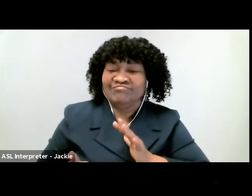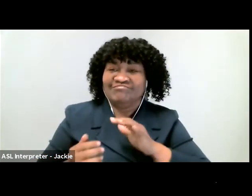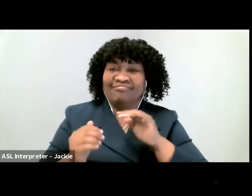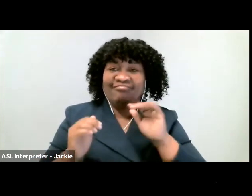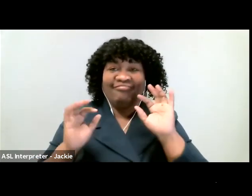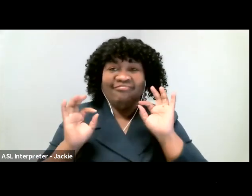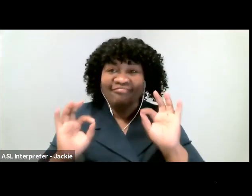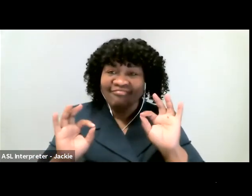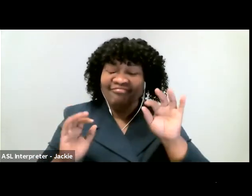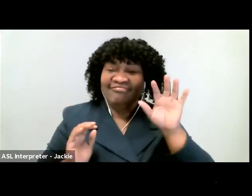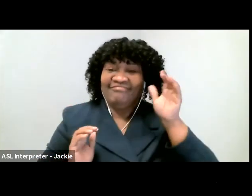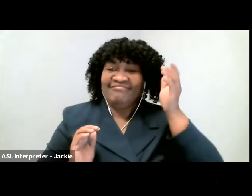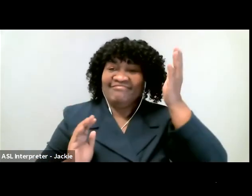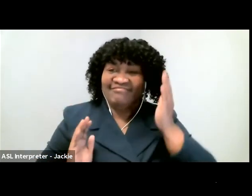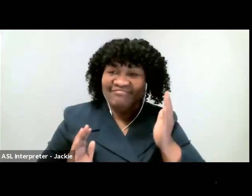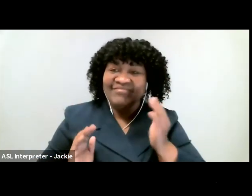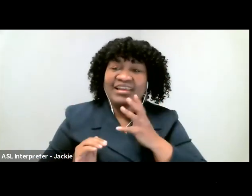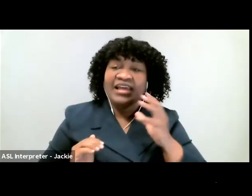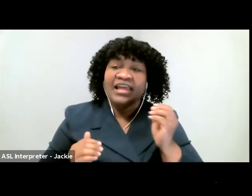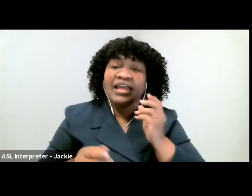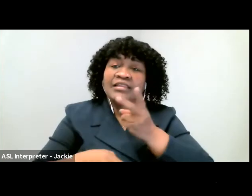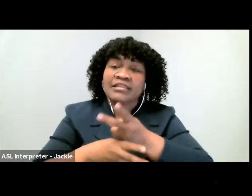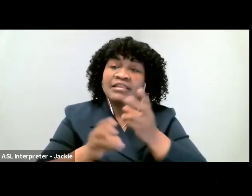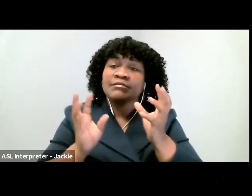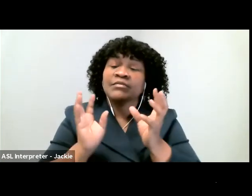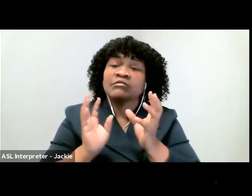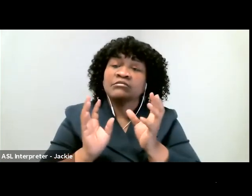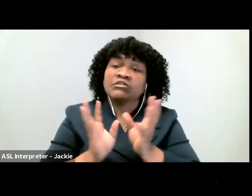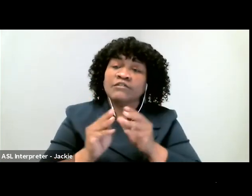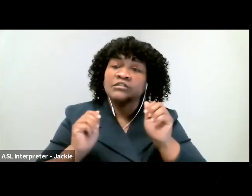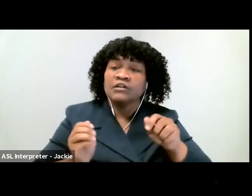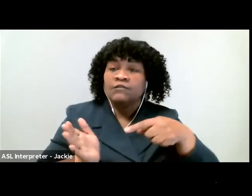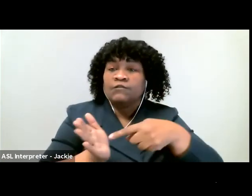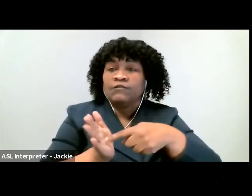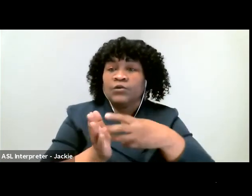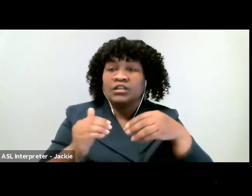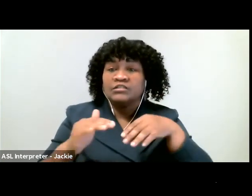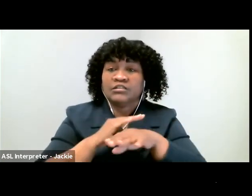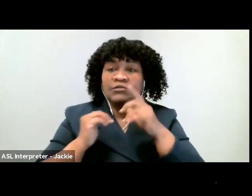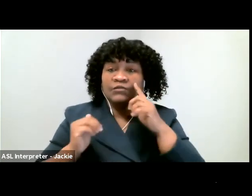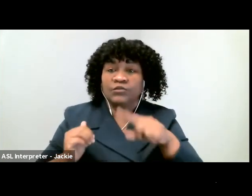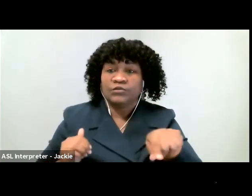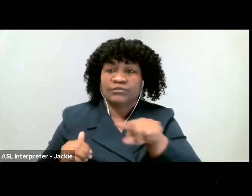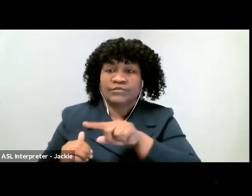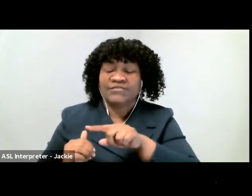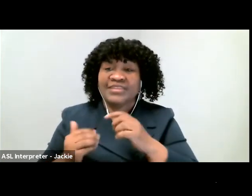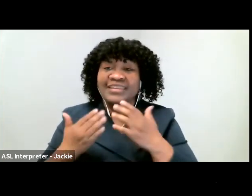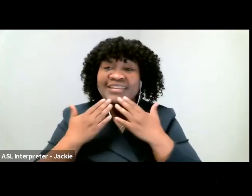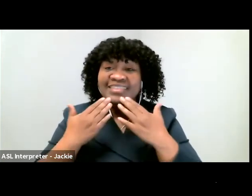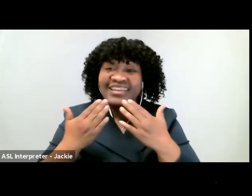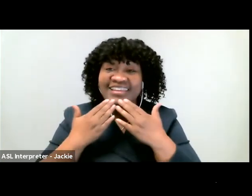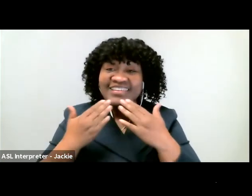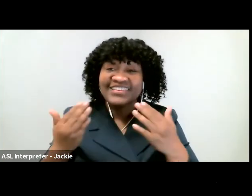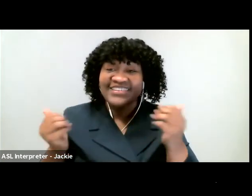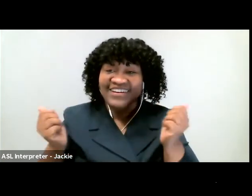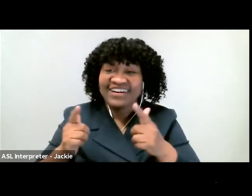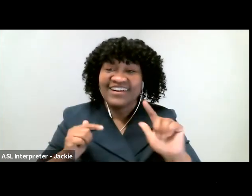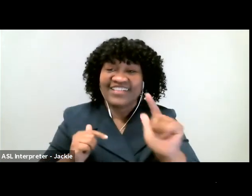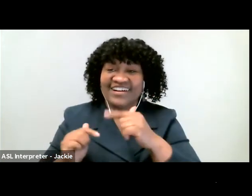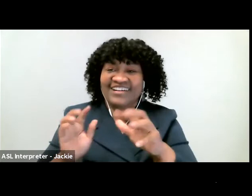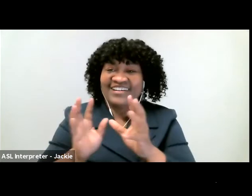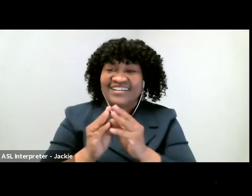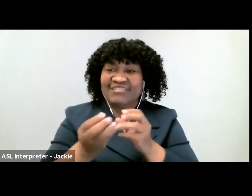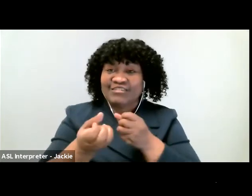literary events and help keep our conference affordable and accessible. A thank you to all of our